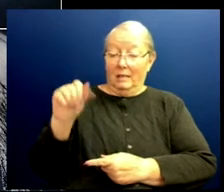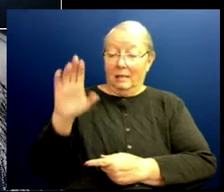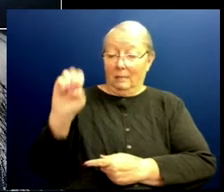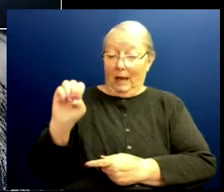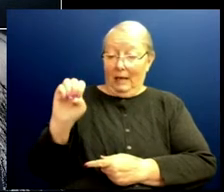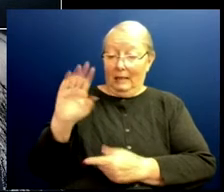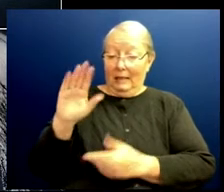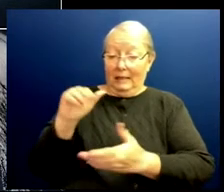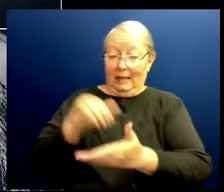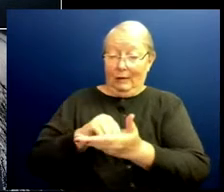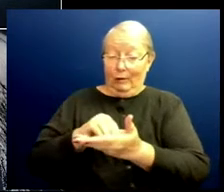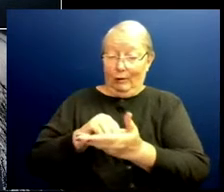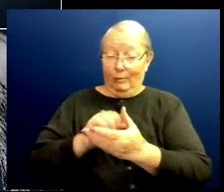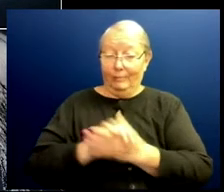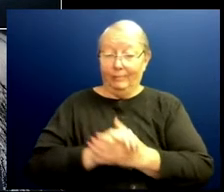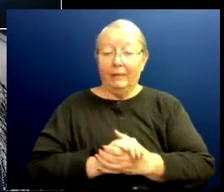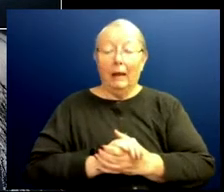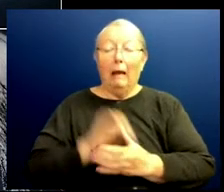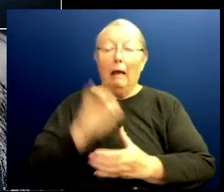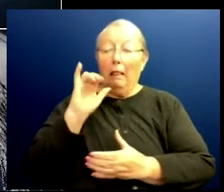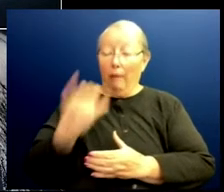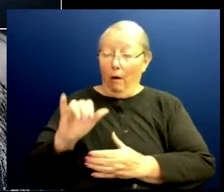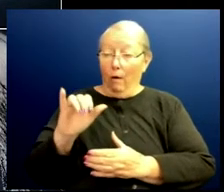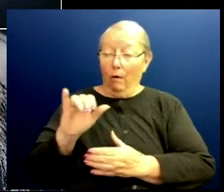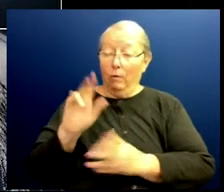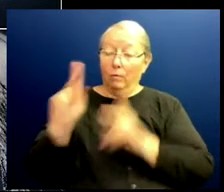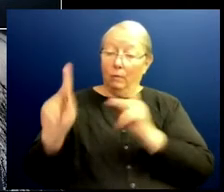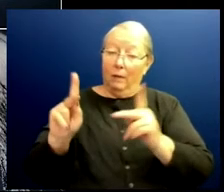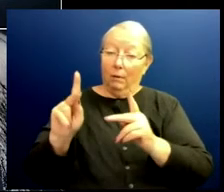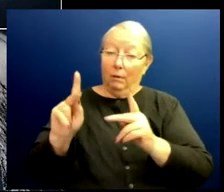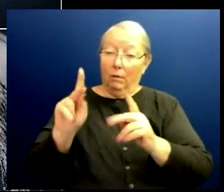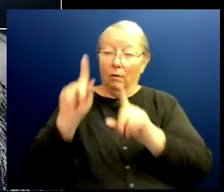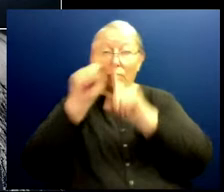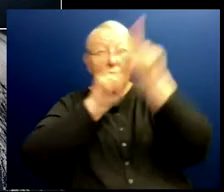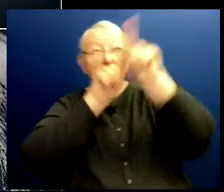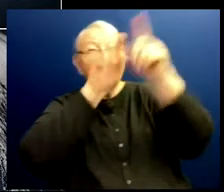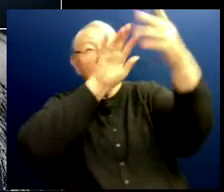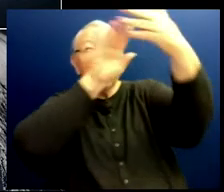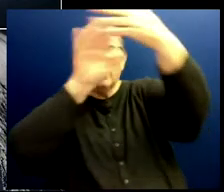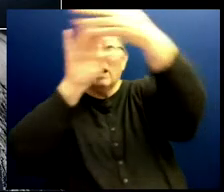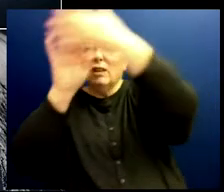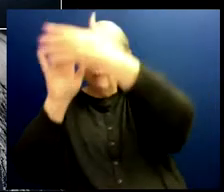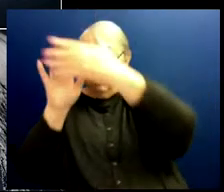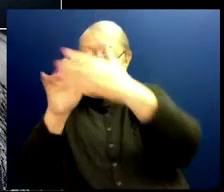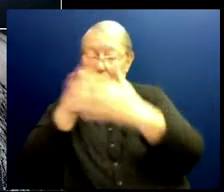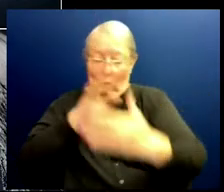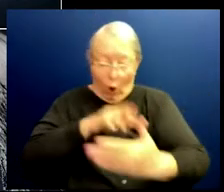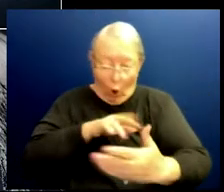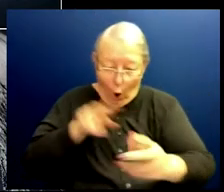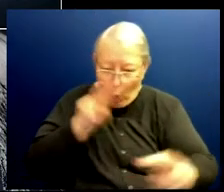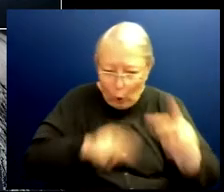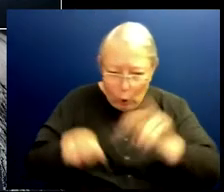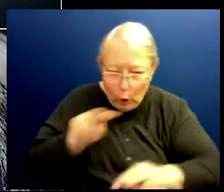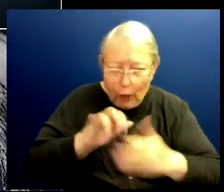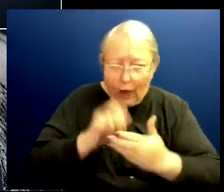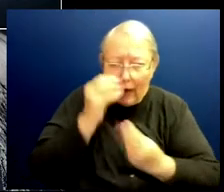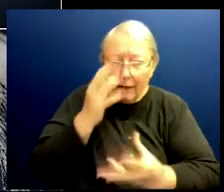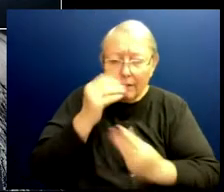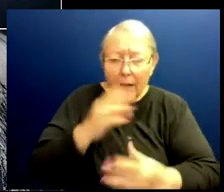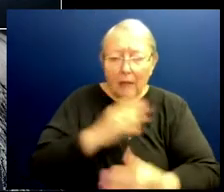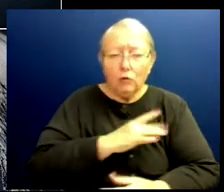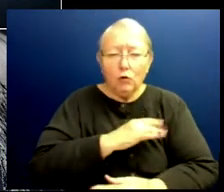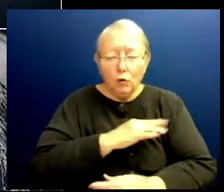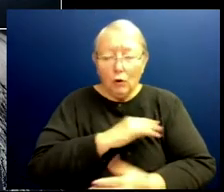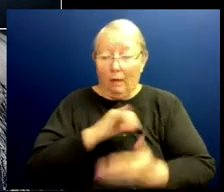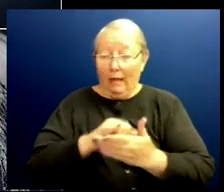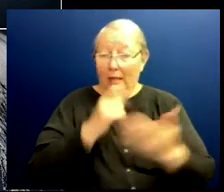the astronomers who have proposed the observations. So this has been taking place for 30 years